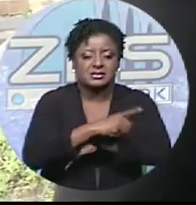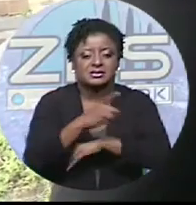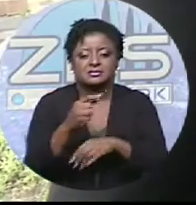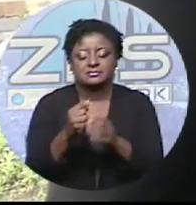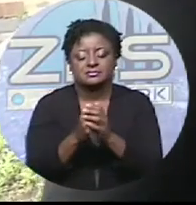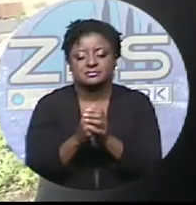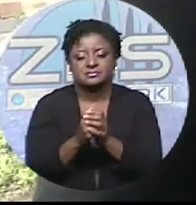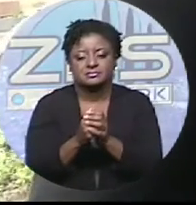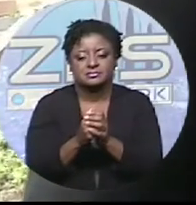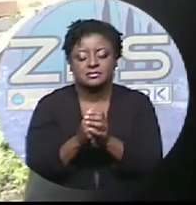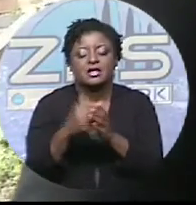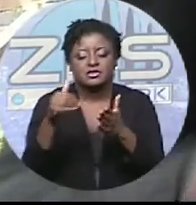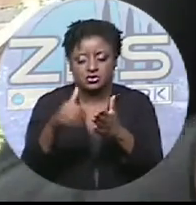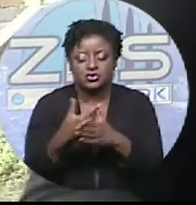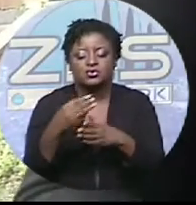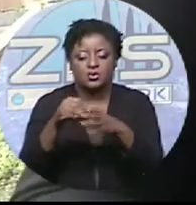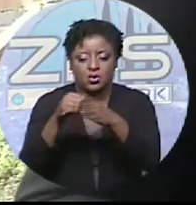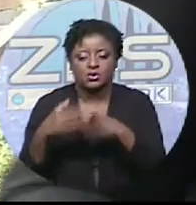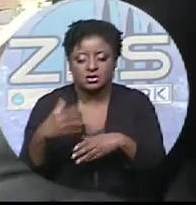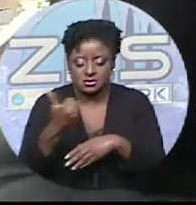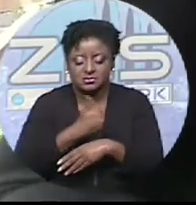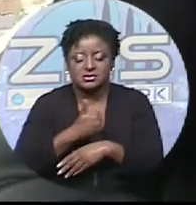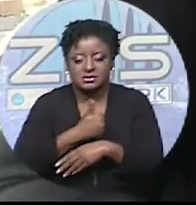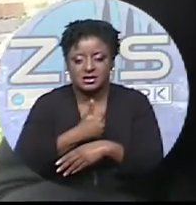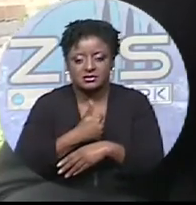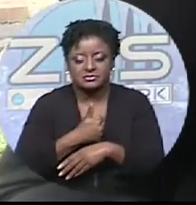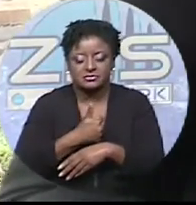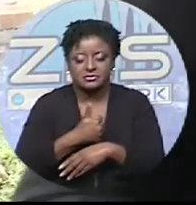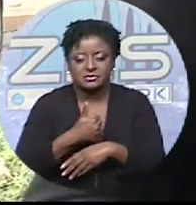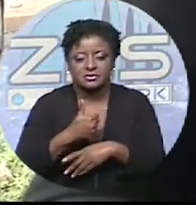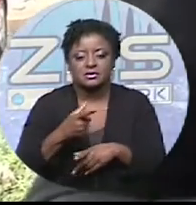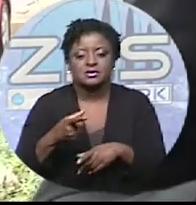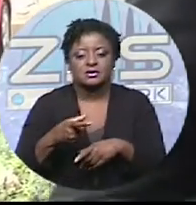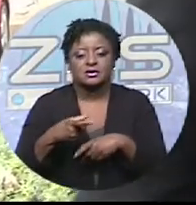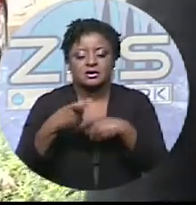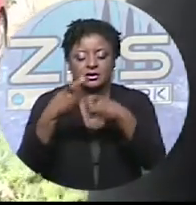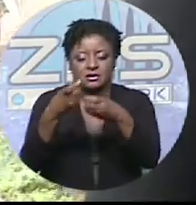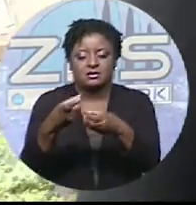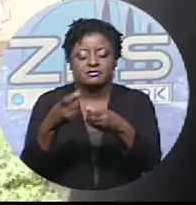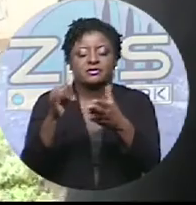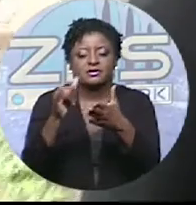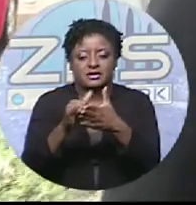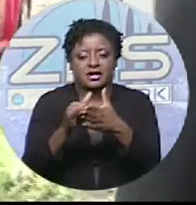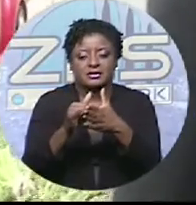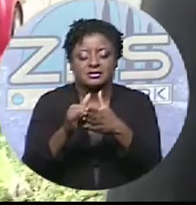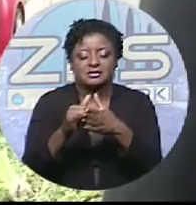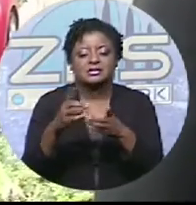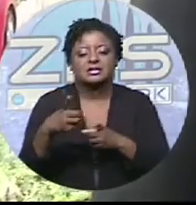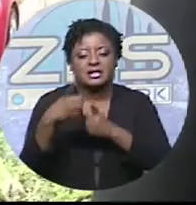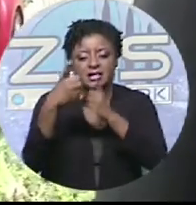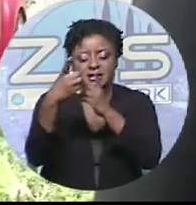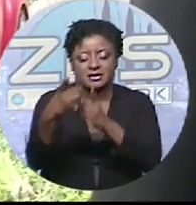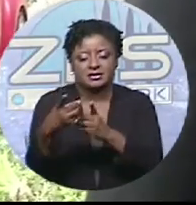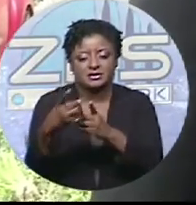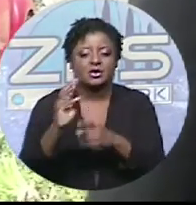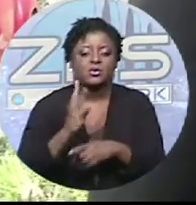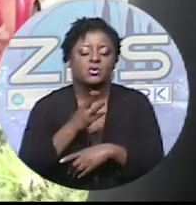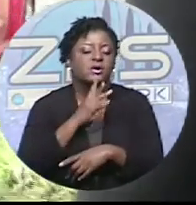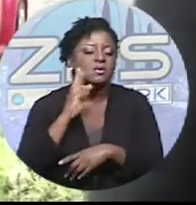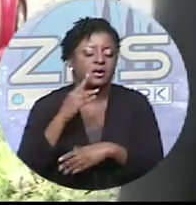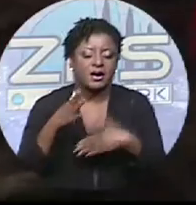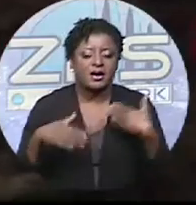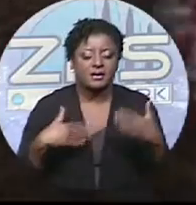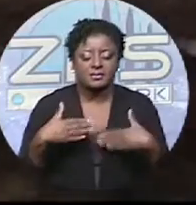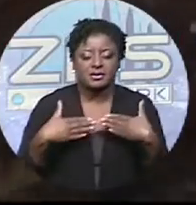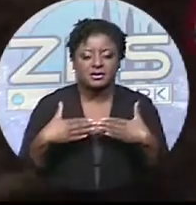injunction by the new owner. And so we are happy that that was the basis upon which the judge made